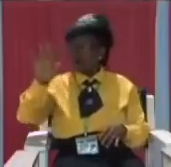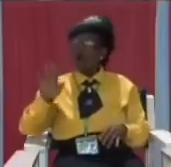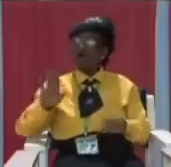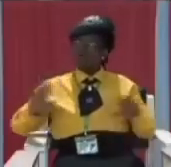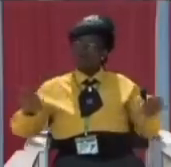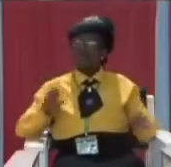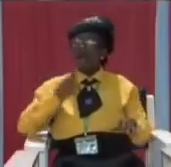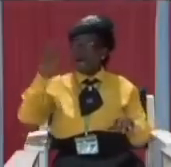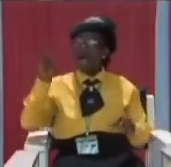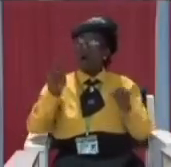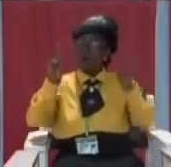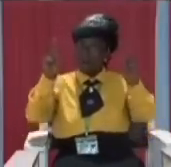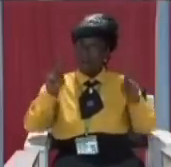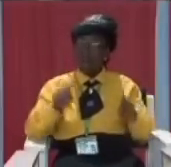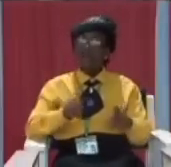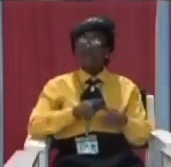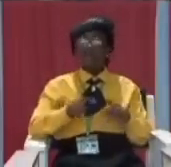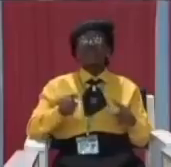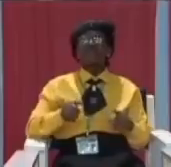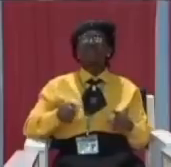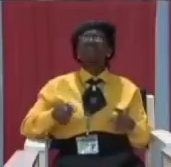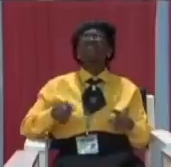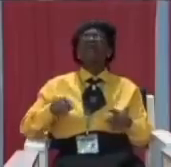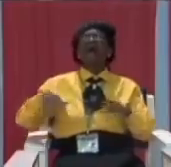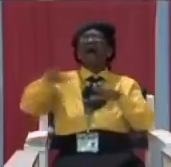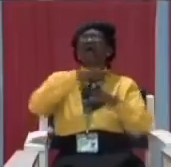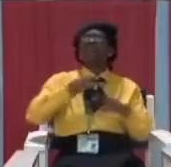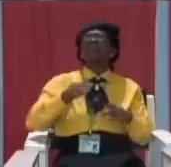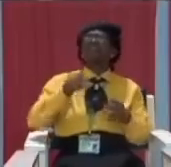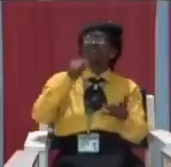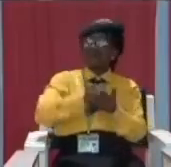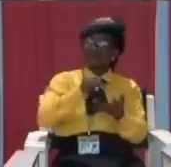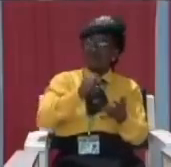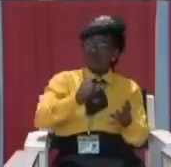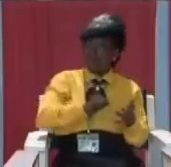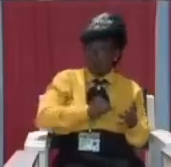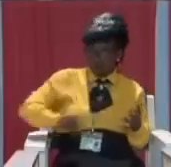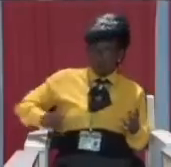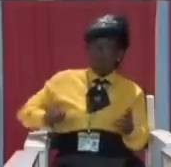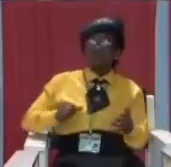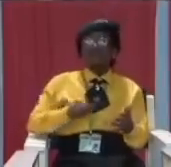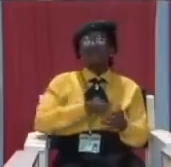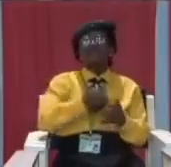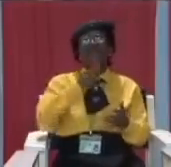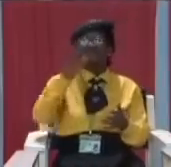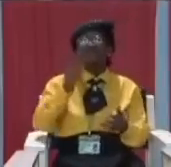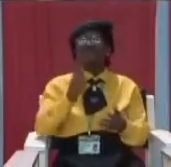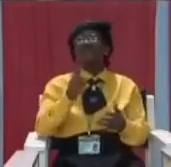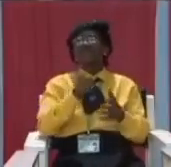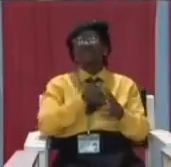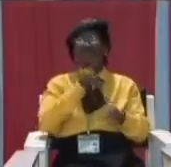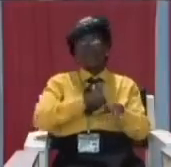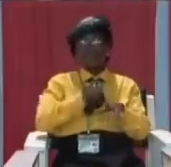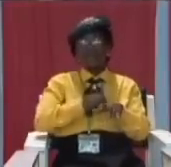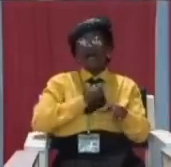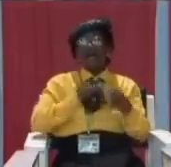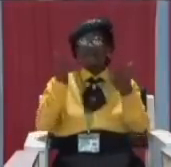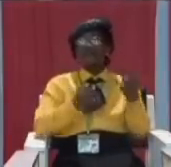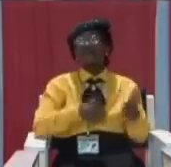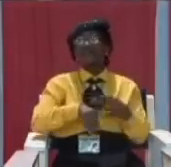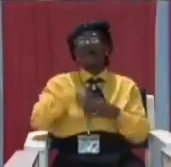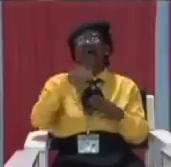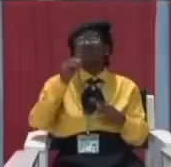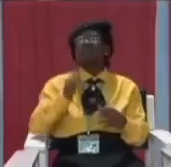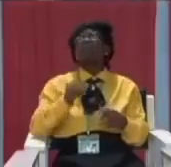performed thousands of operations. This is the first time I'm bringing out a set of twins where there is no